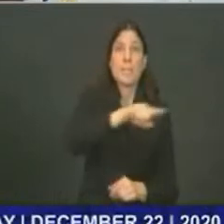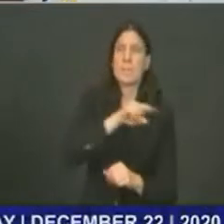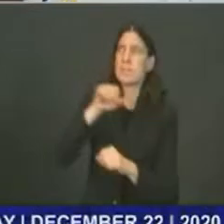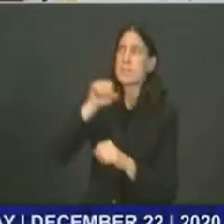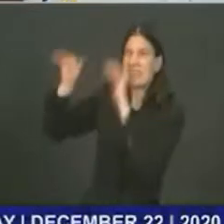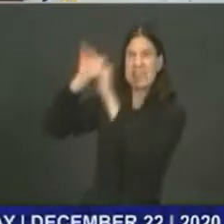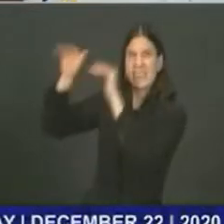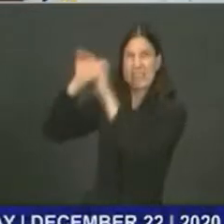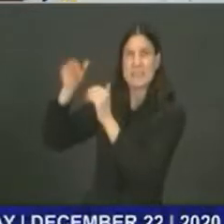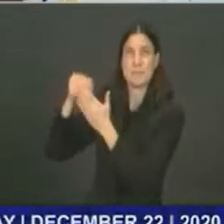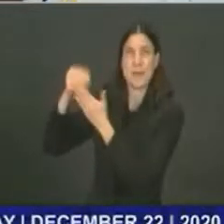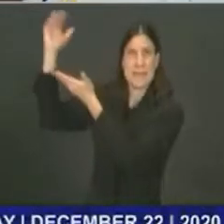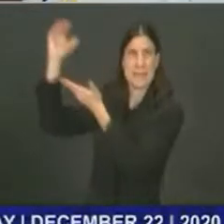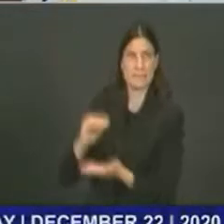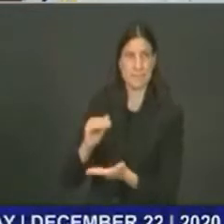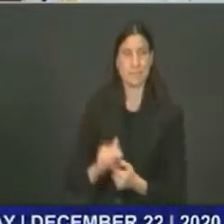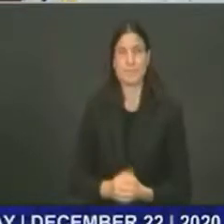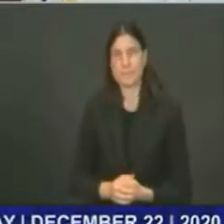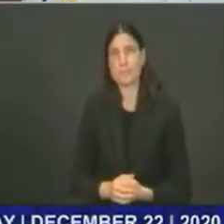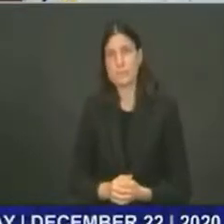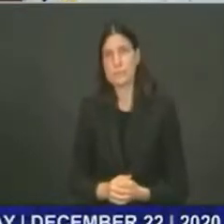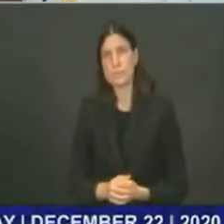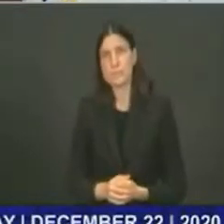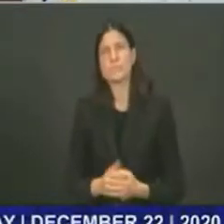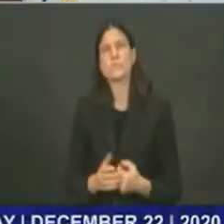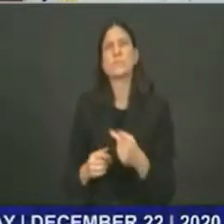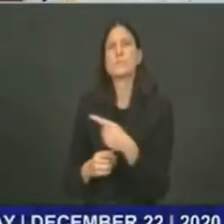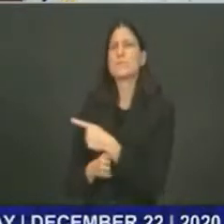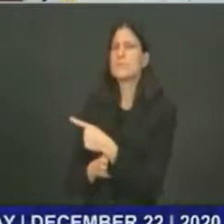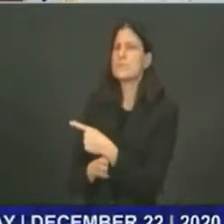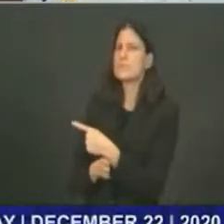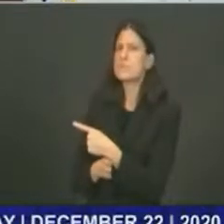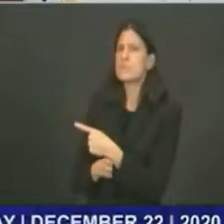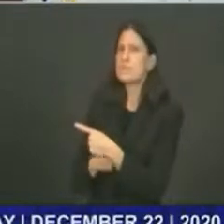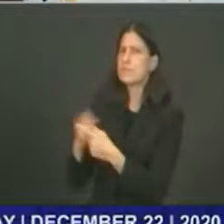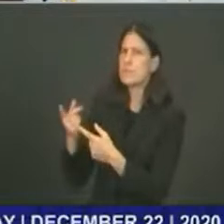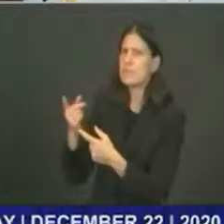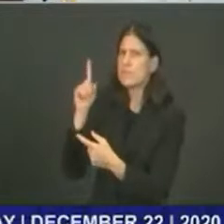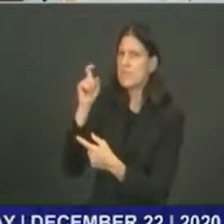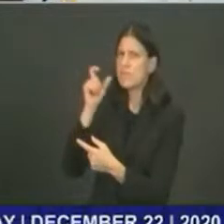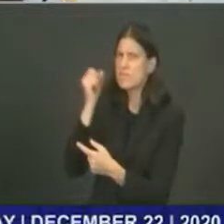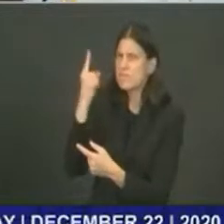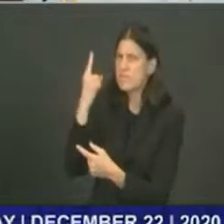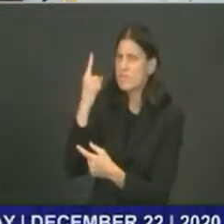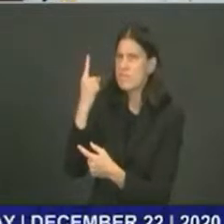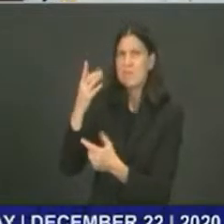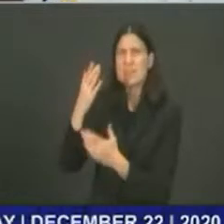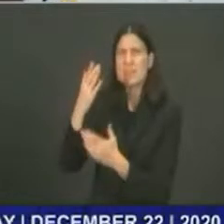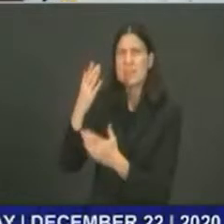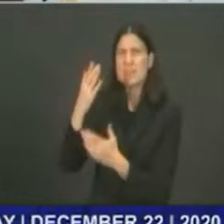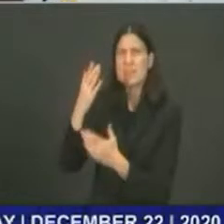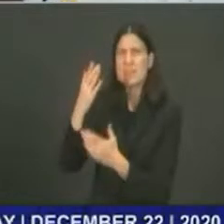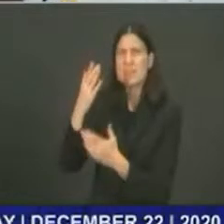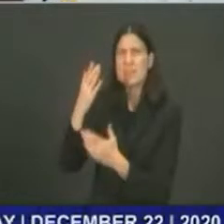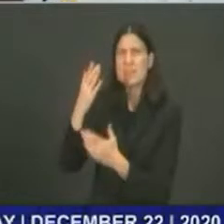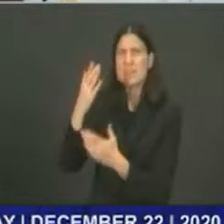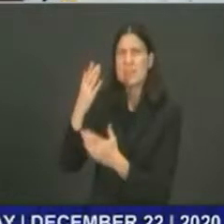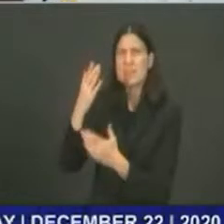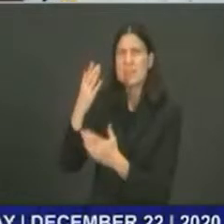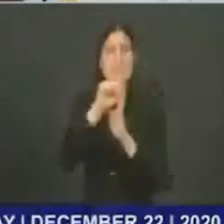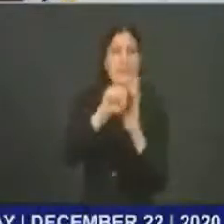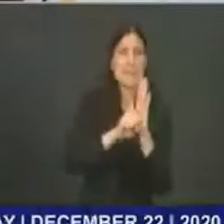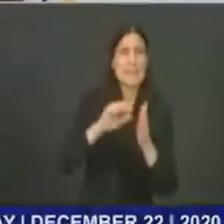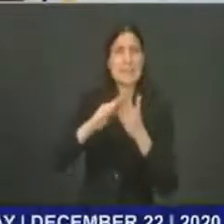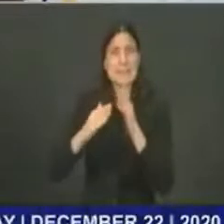for revenue replacement or state or local aid. That's correct. There was certainly funding provided